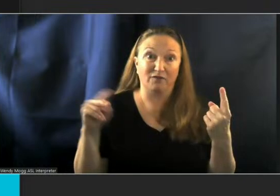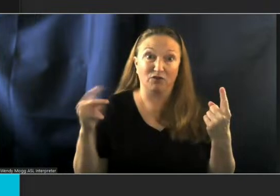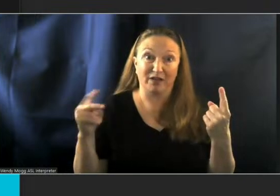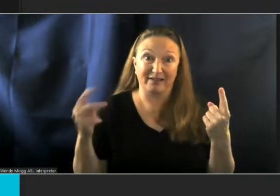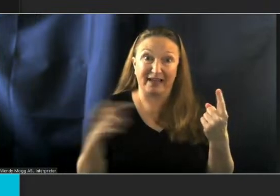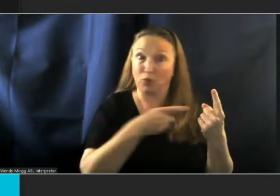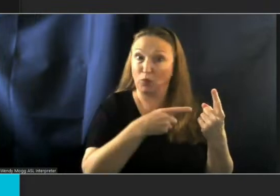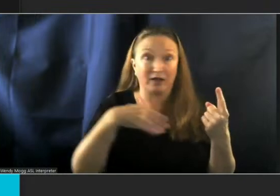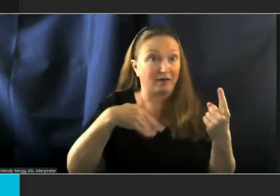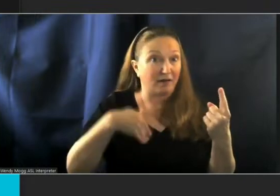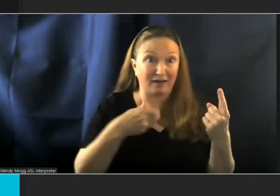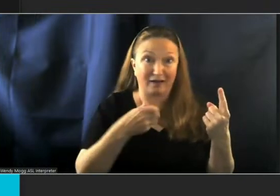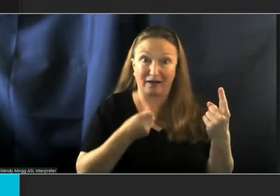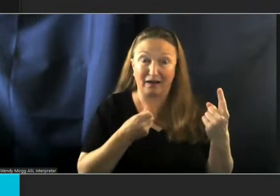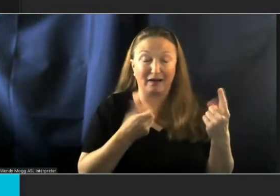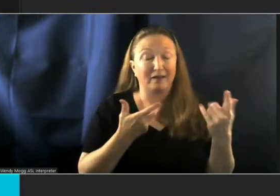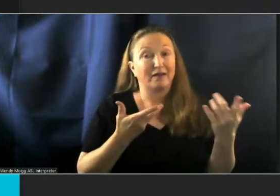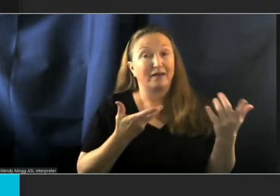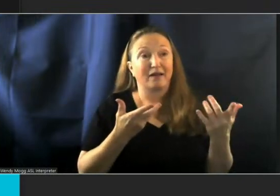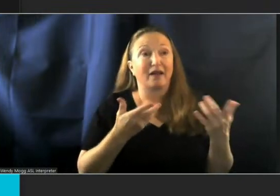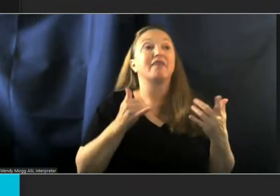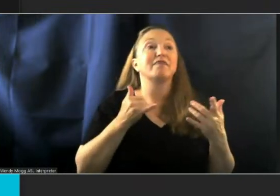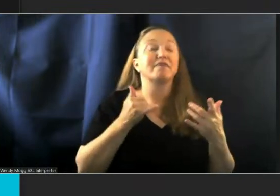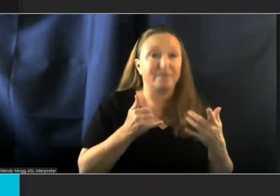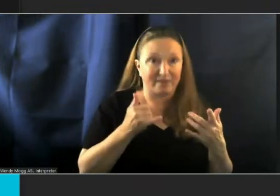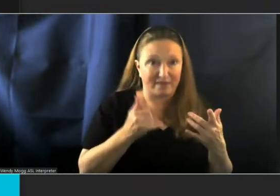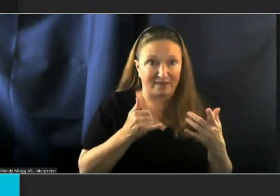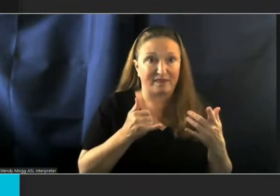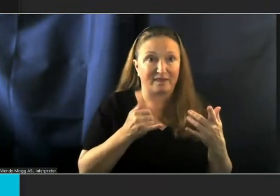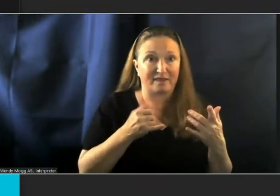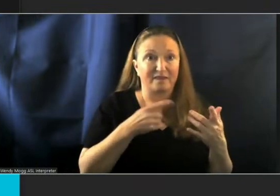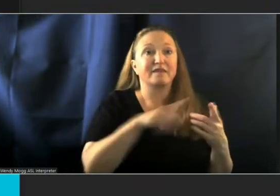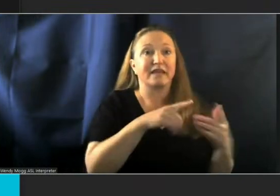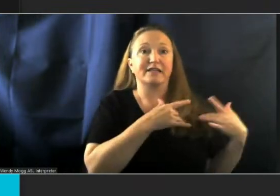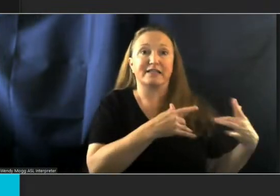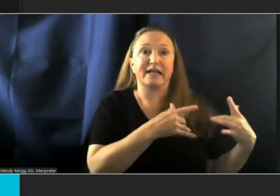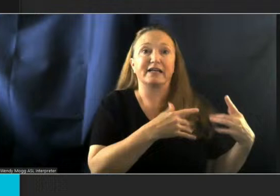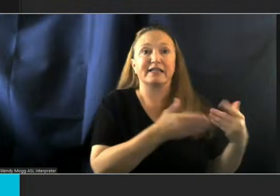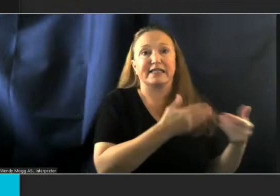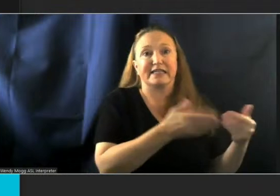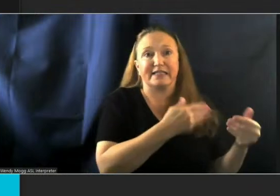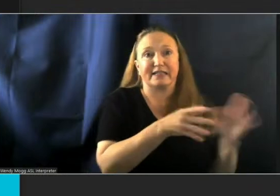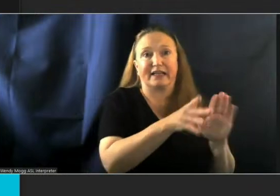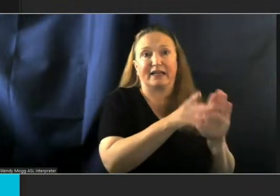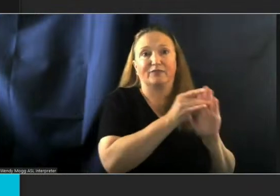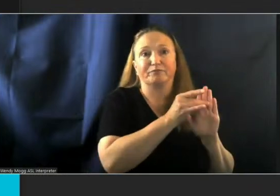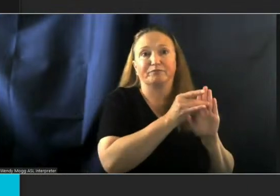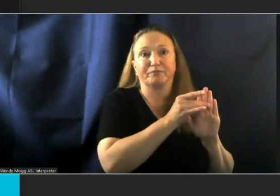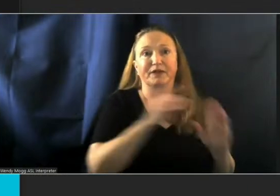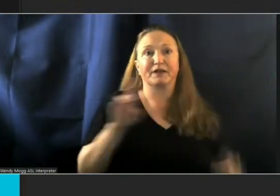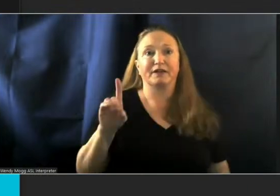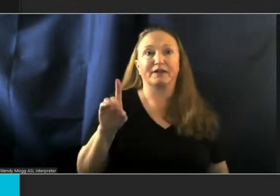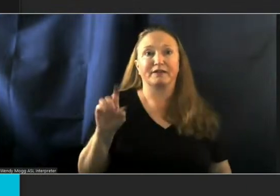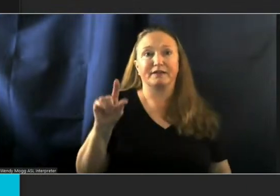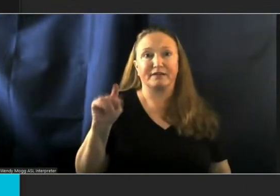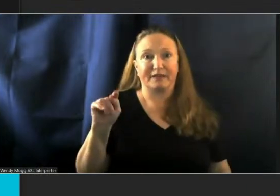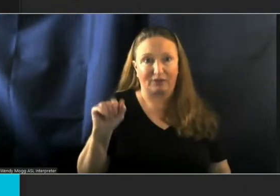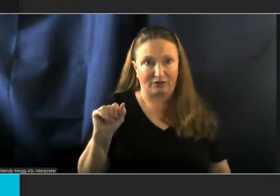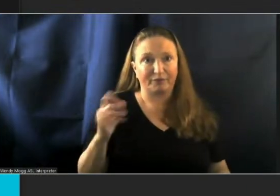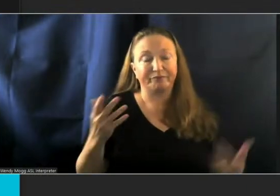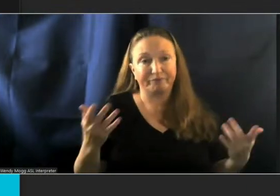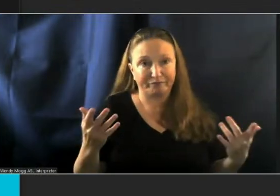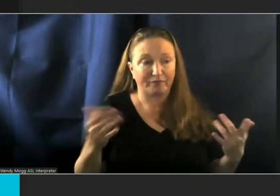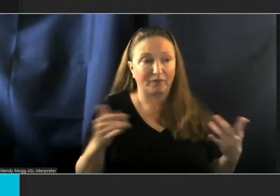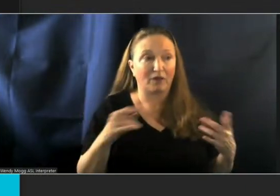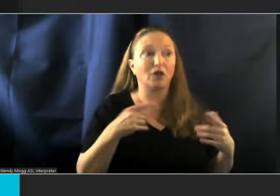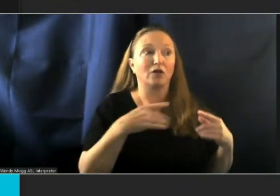who are partially vaccinated, this would be a very good time to get vaccinated. And we shared information about where you can get vaccinated in